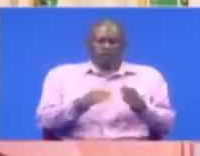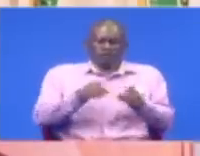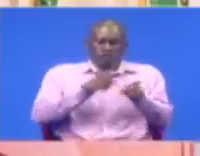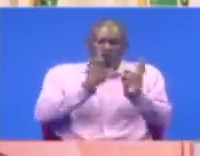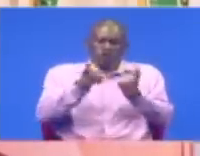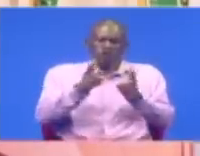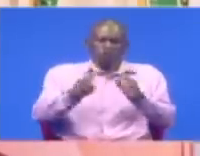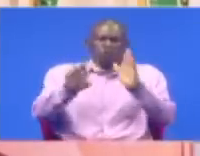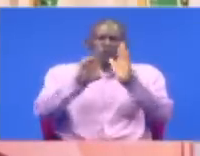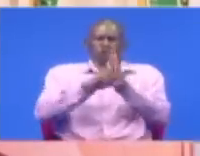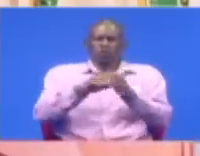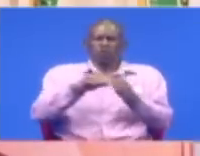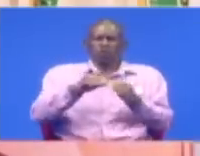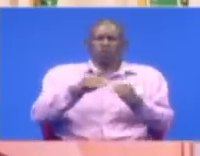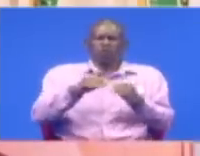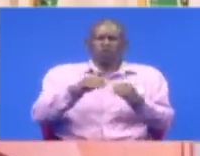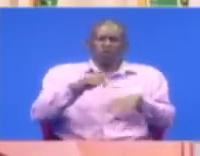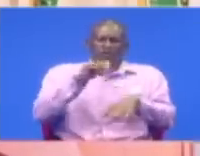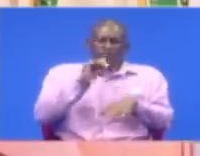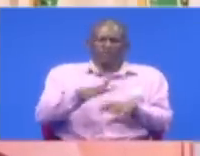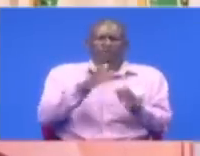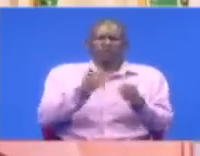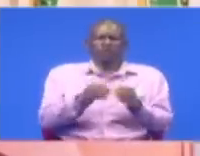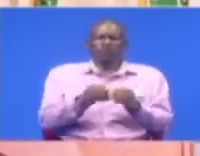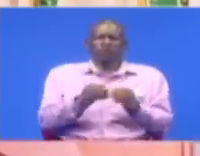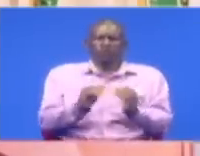transform our jurisprudence?